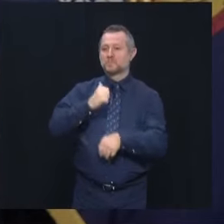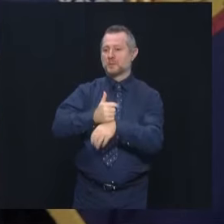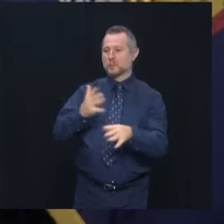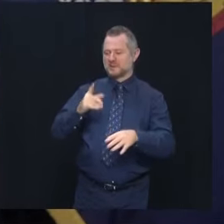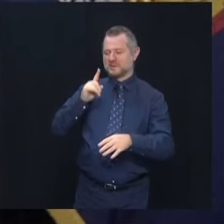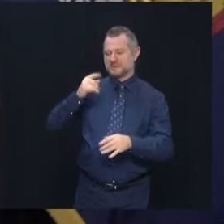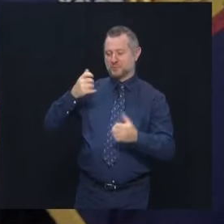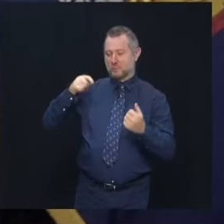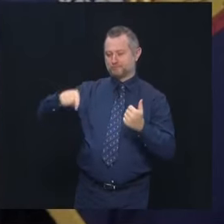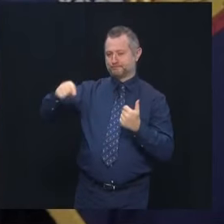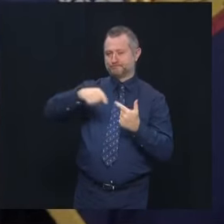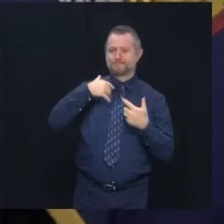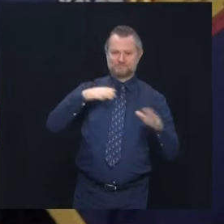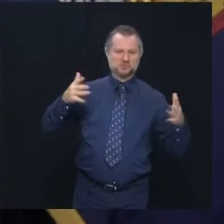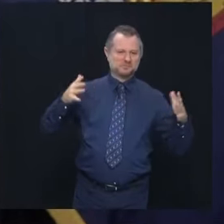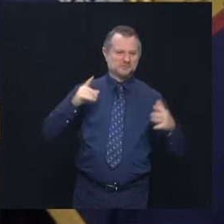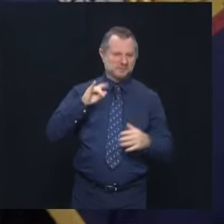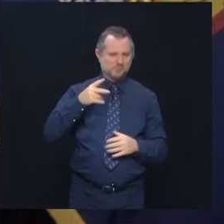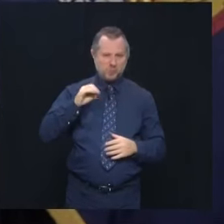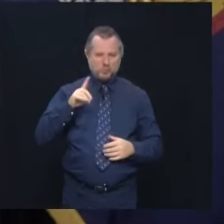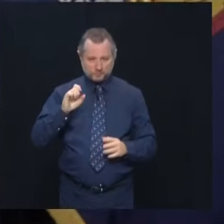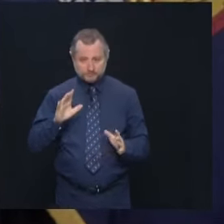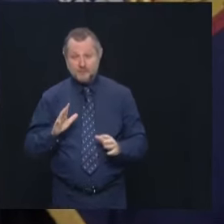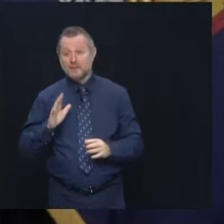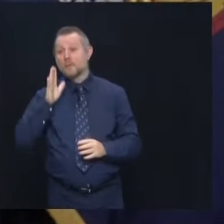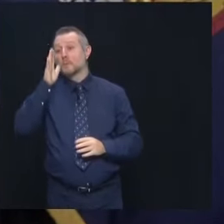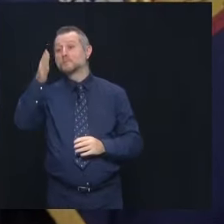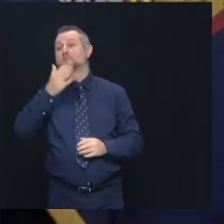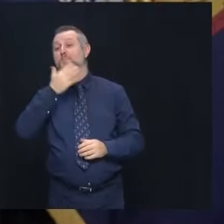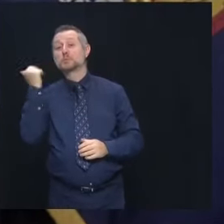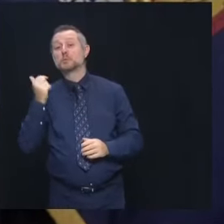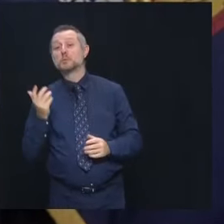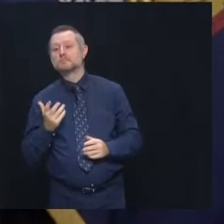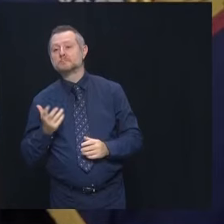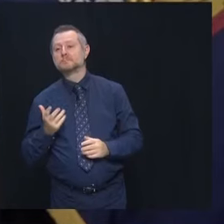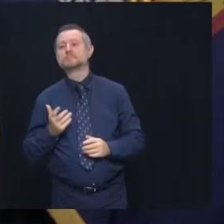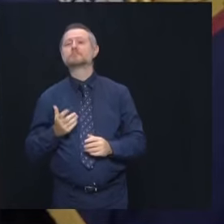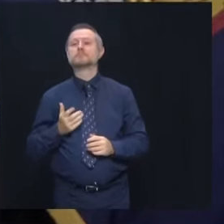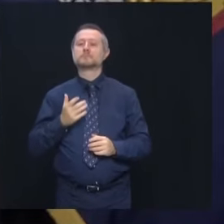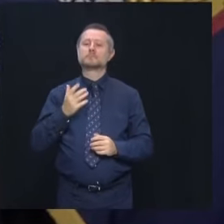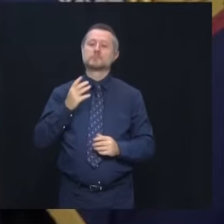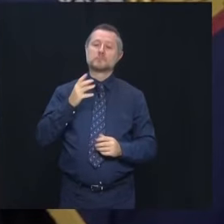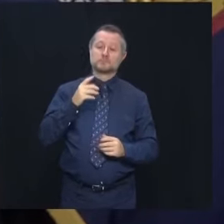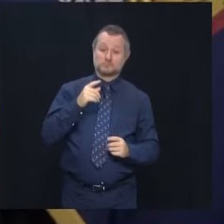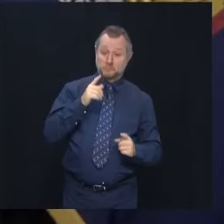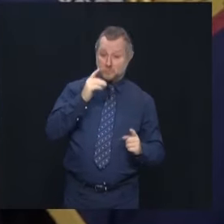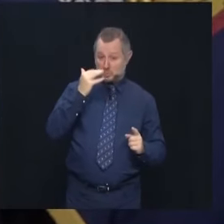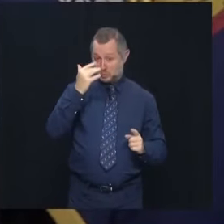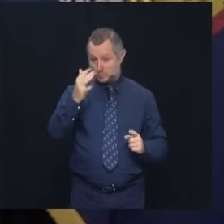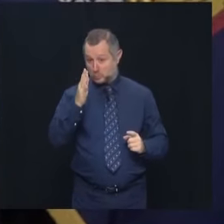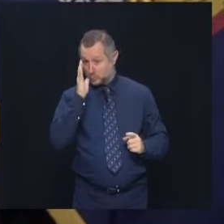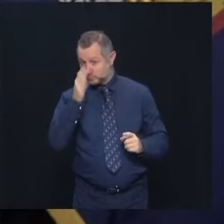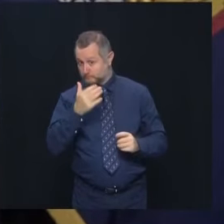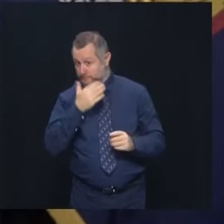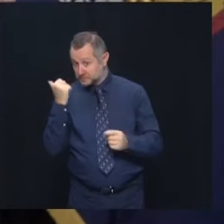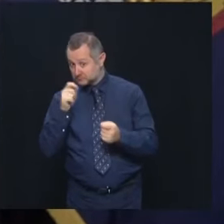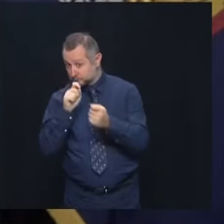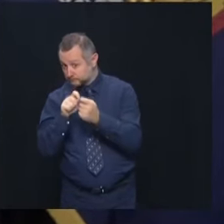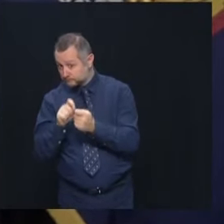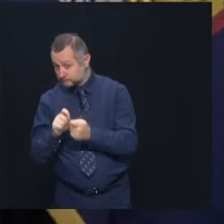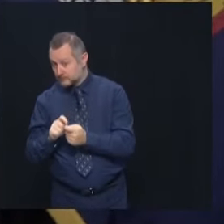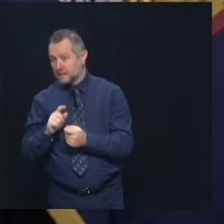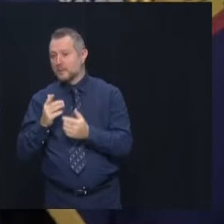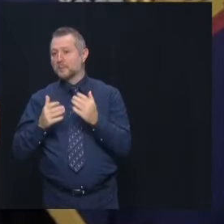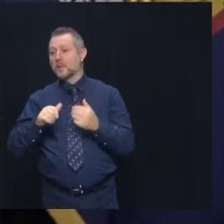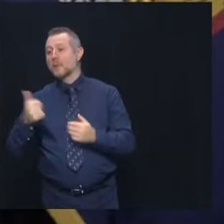now. If you come up with a different template, and I'm sorry, when you come up with a different template, if it includes additional schools,